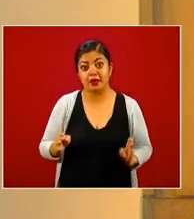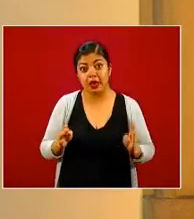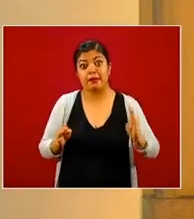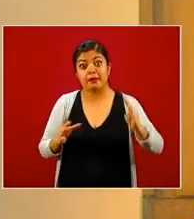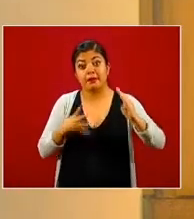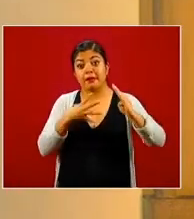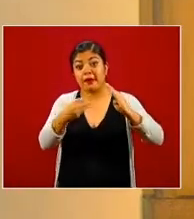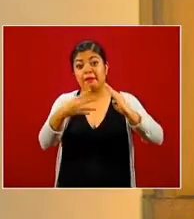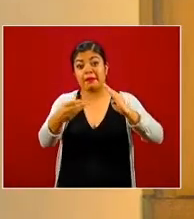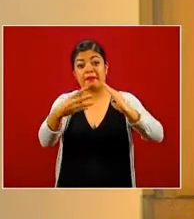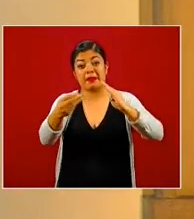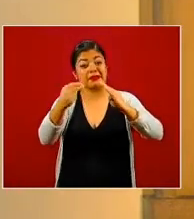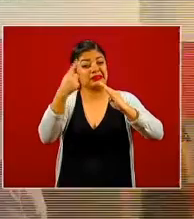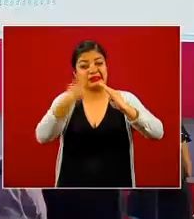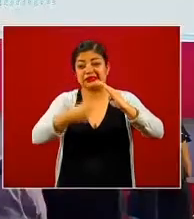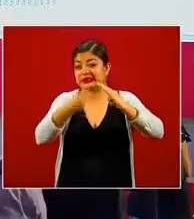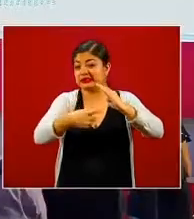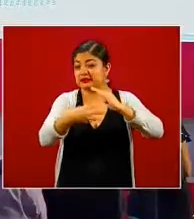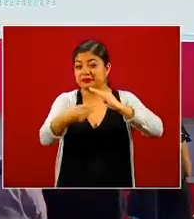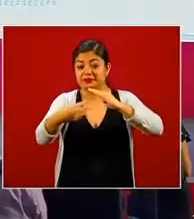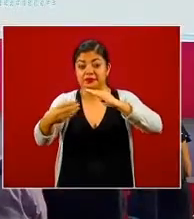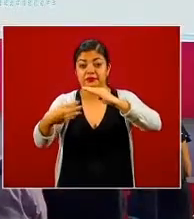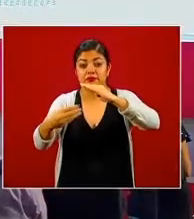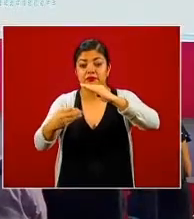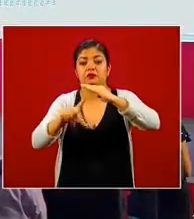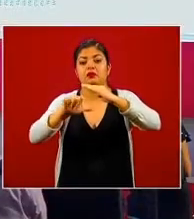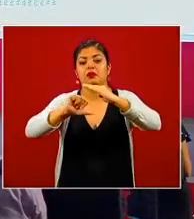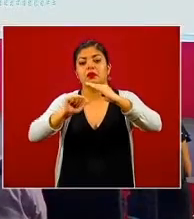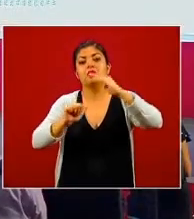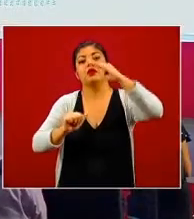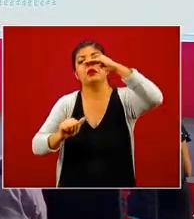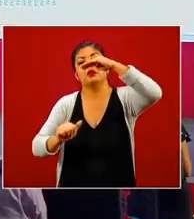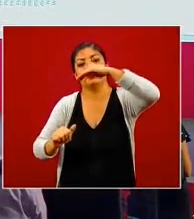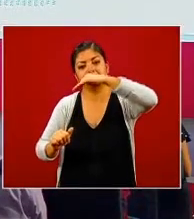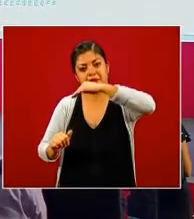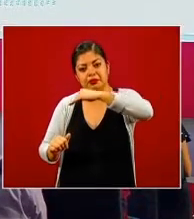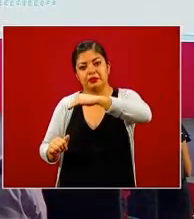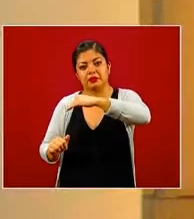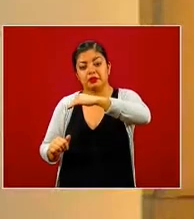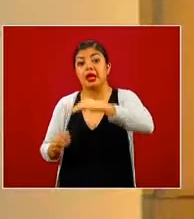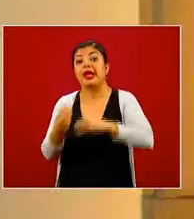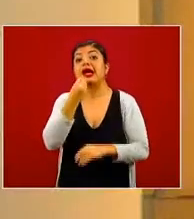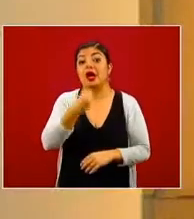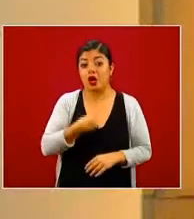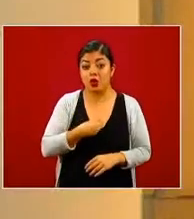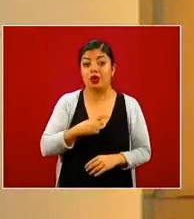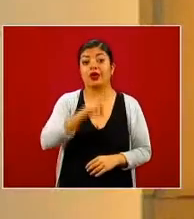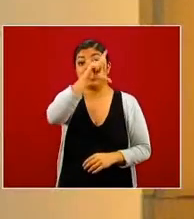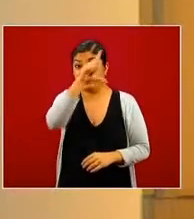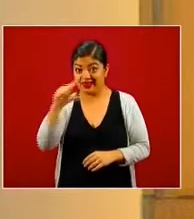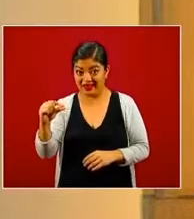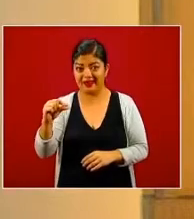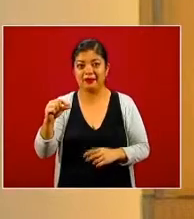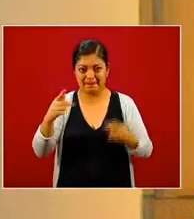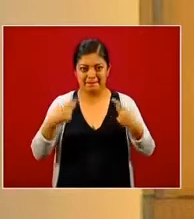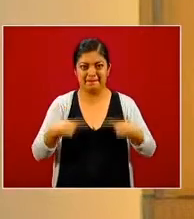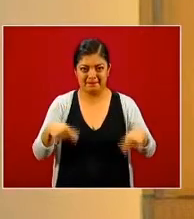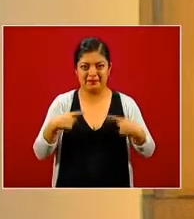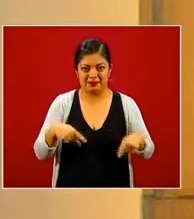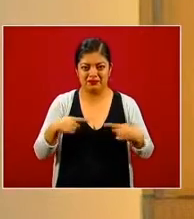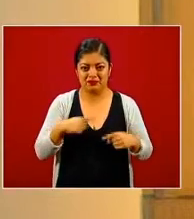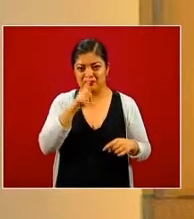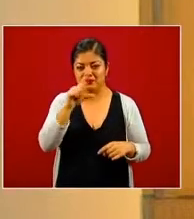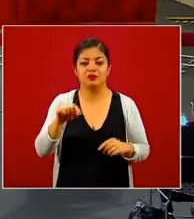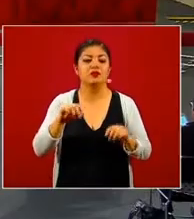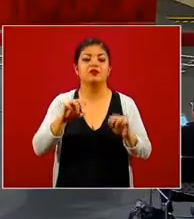that looks like a mountain. When you go up the mountain, that's going to be the highest transmission rate. And when it's going down, the number of